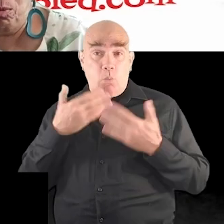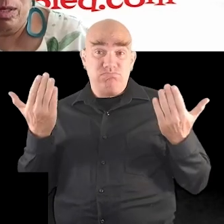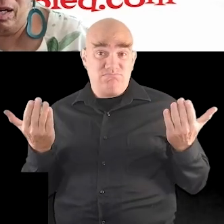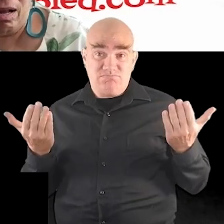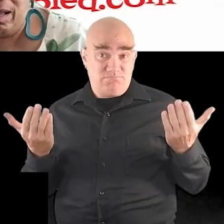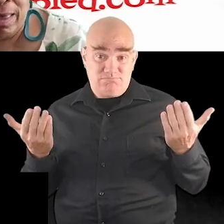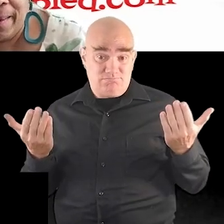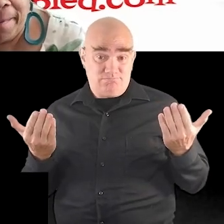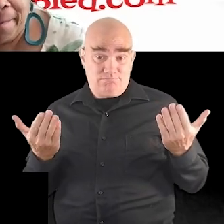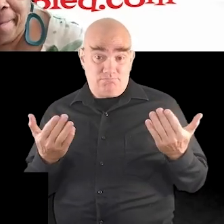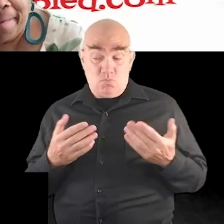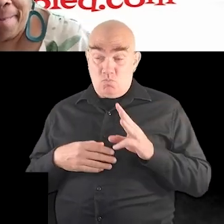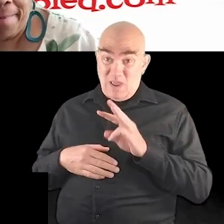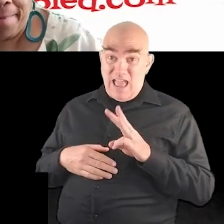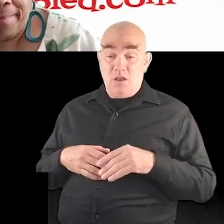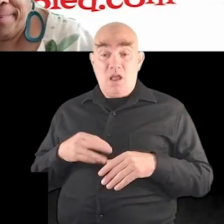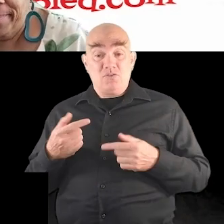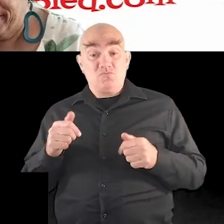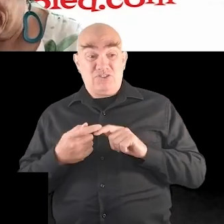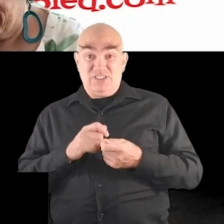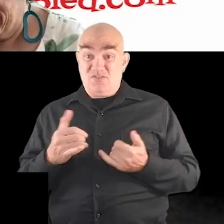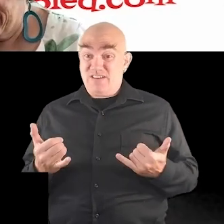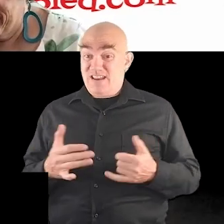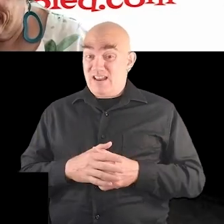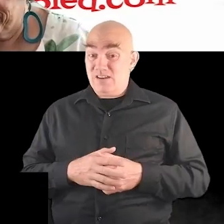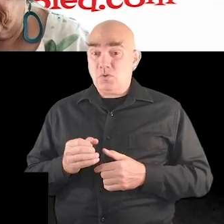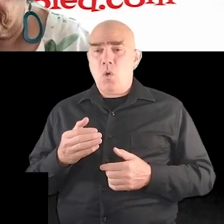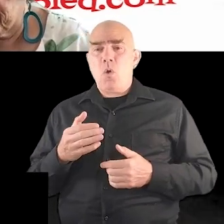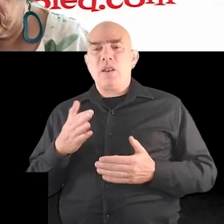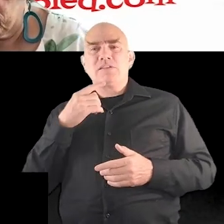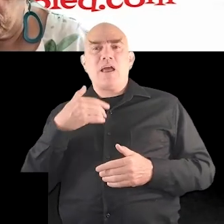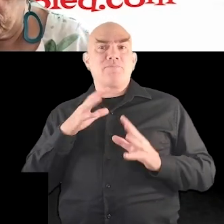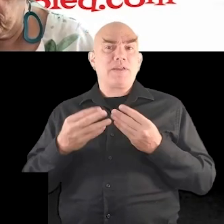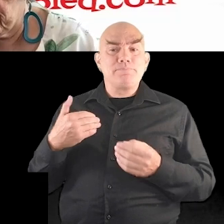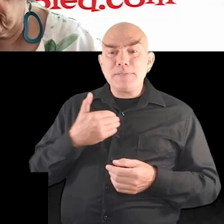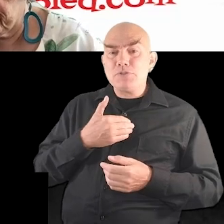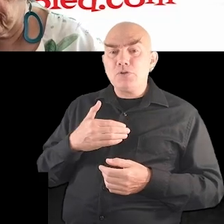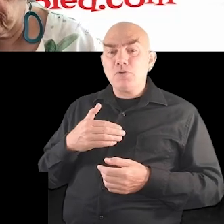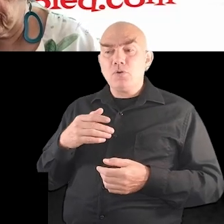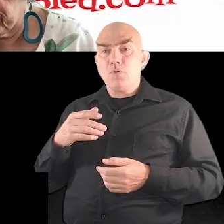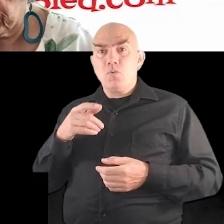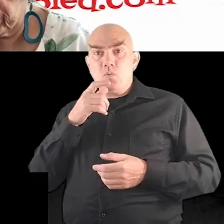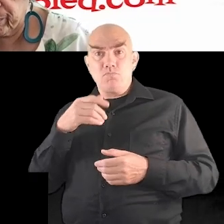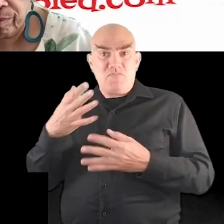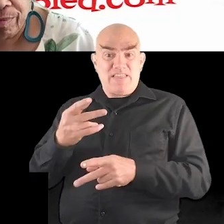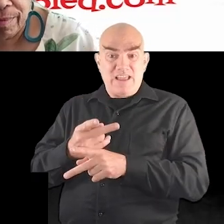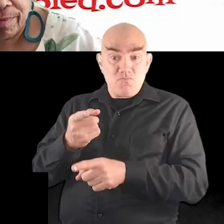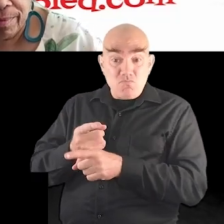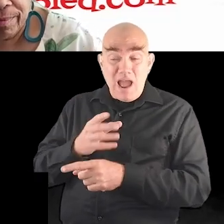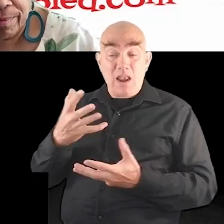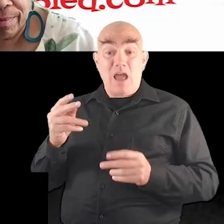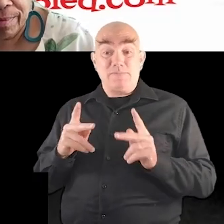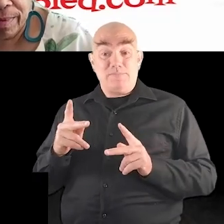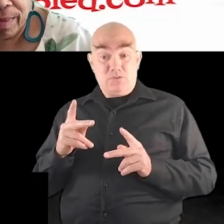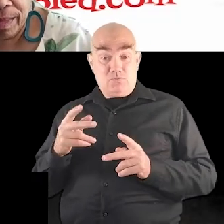any support at all. Wow. And they're trying to change that right now. So you just say you had a family member that's providing that care,